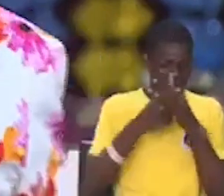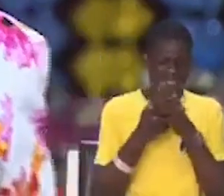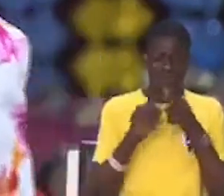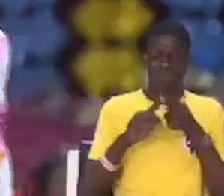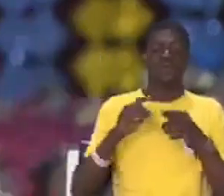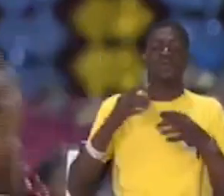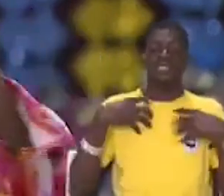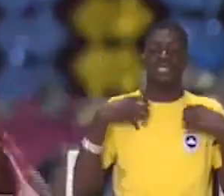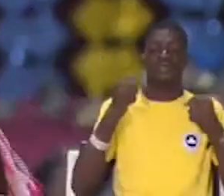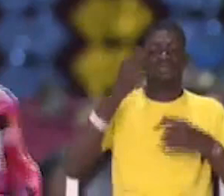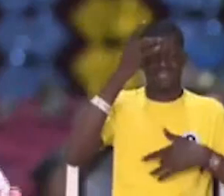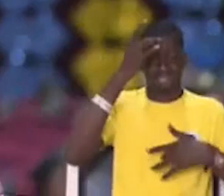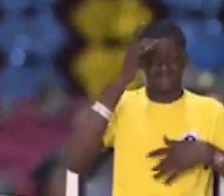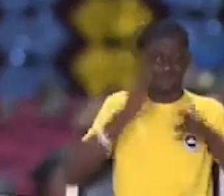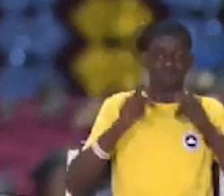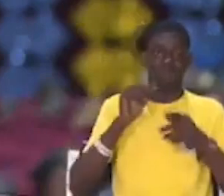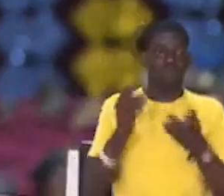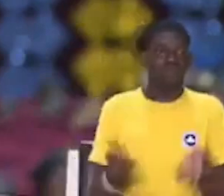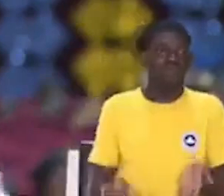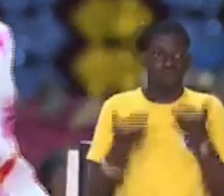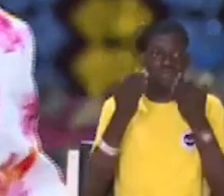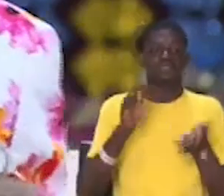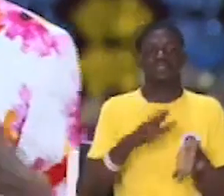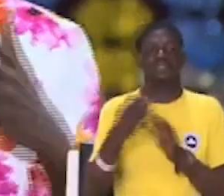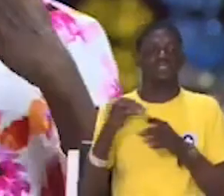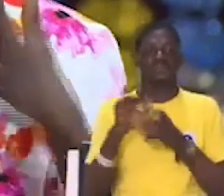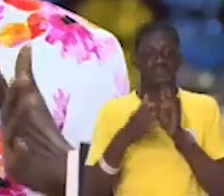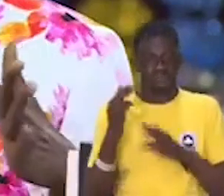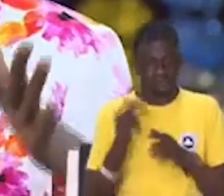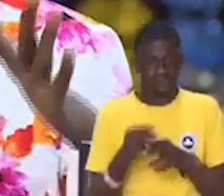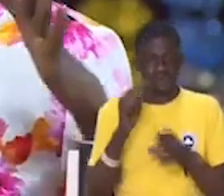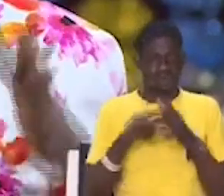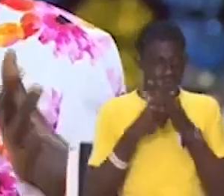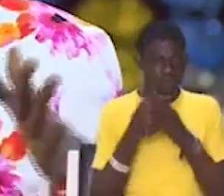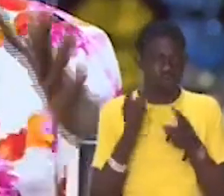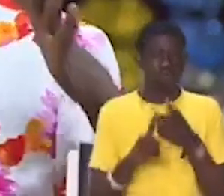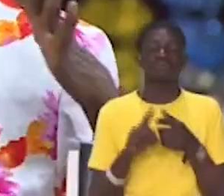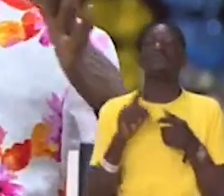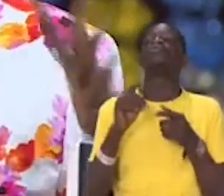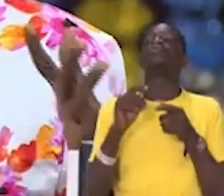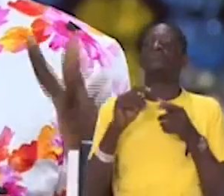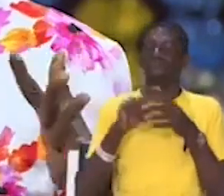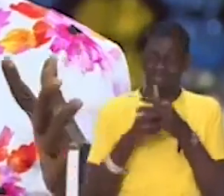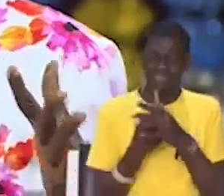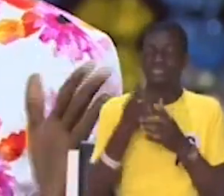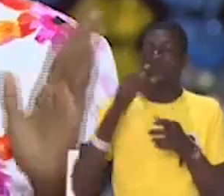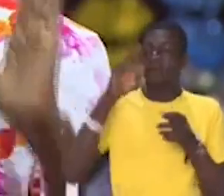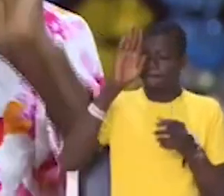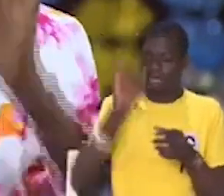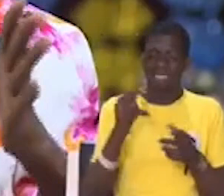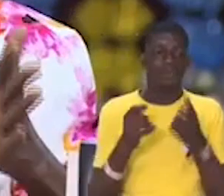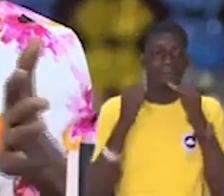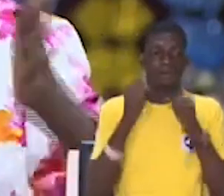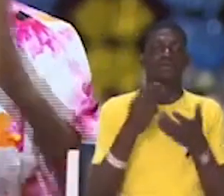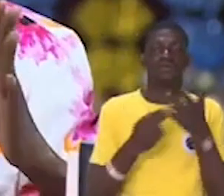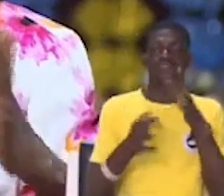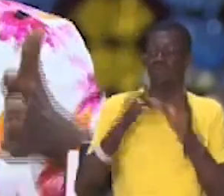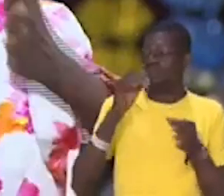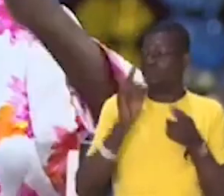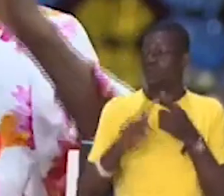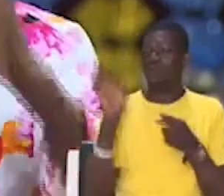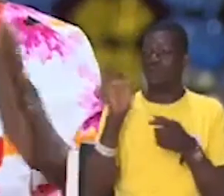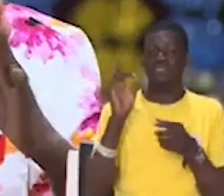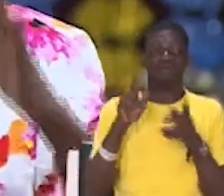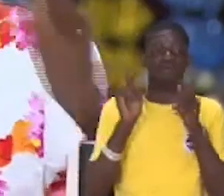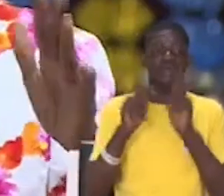sick. You will begin to raise the dead. You will begin by the power of the Holy Spirit to minister to people,